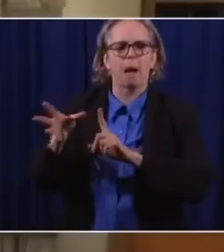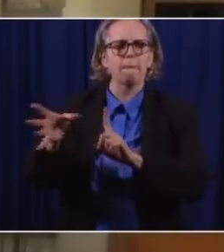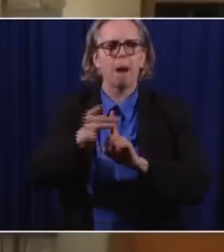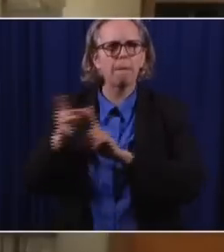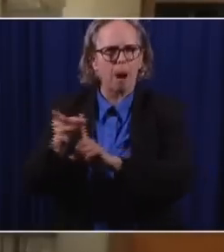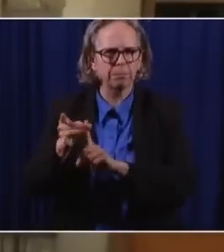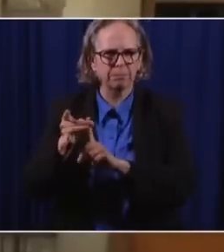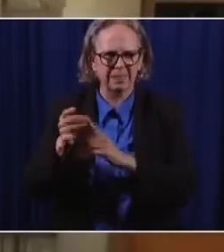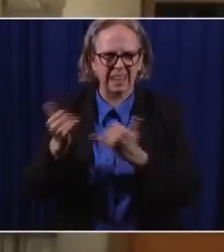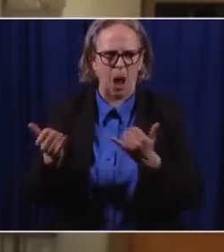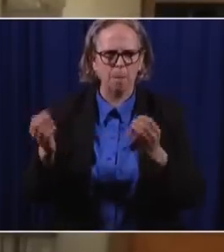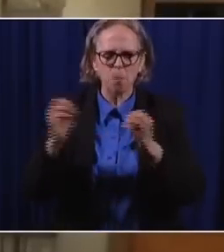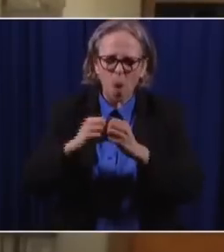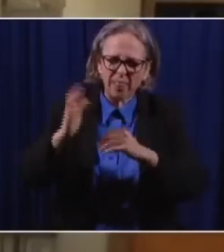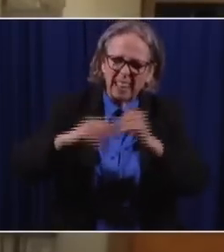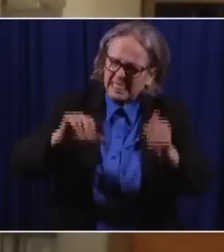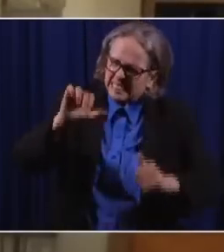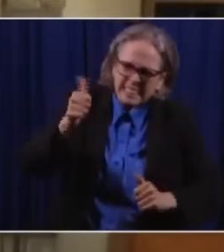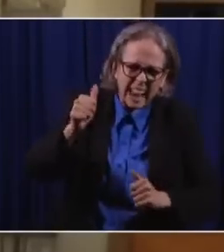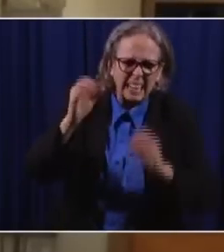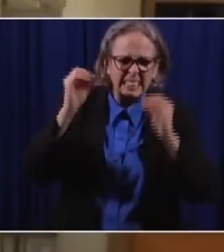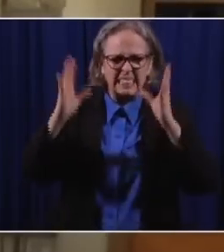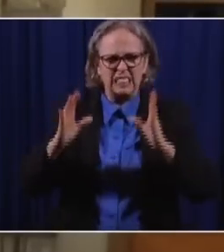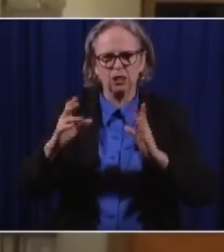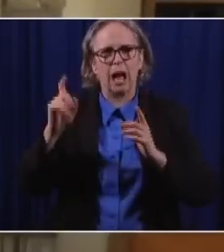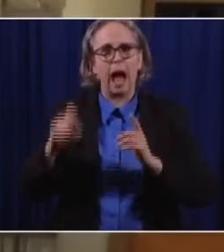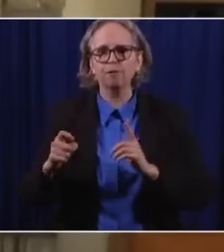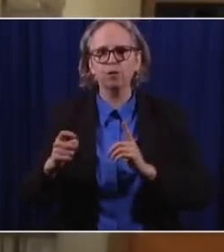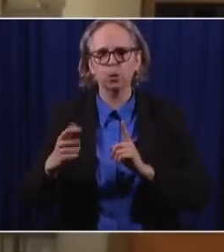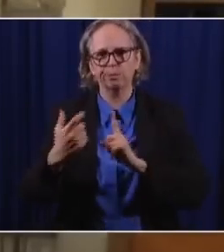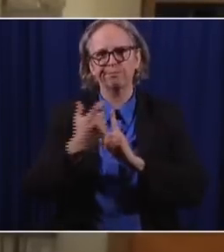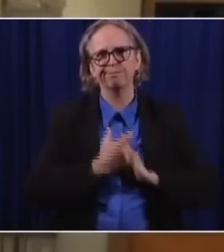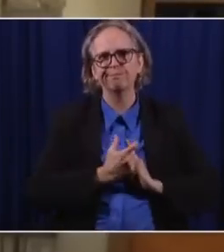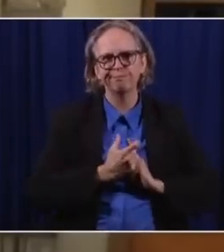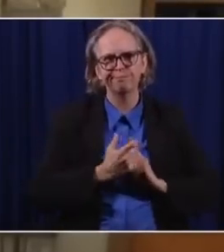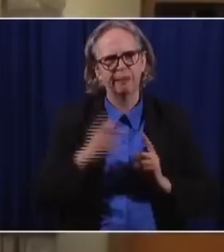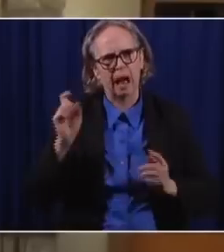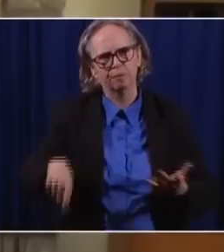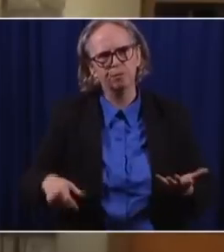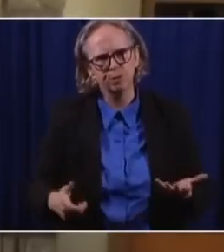sadly quarantined. Another story.